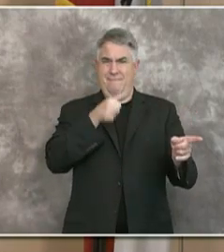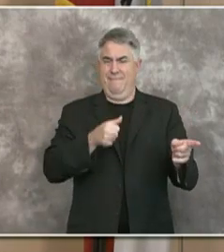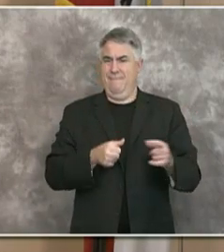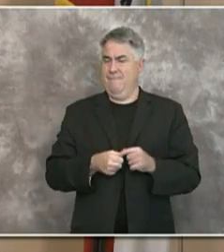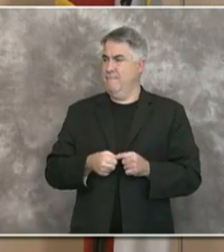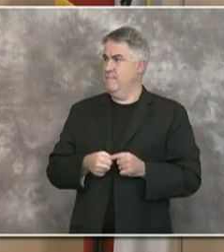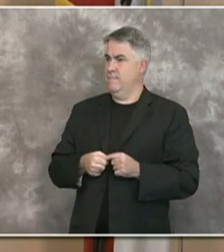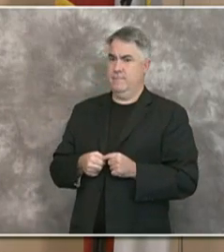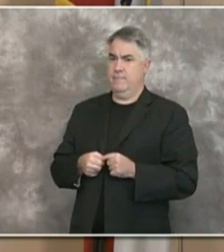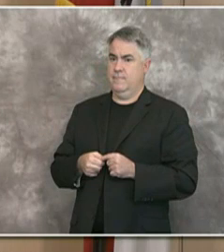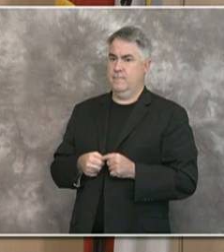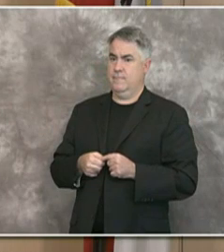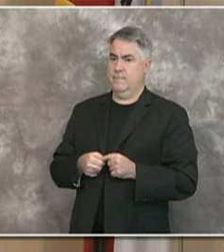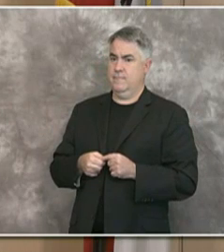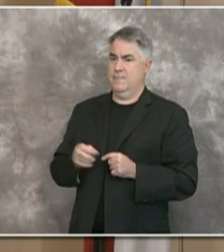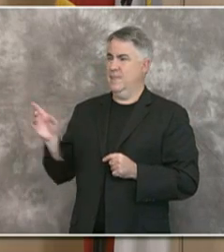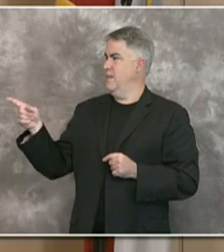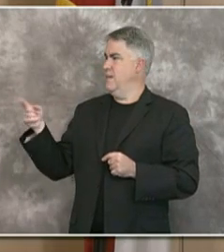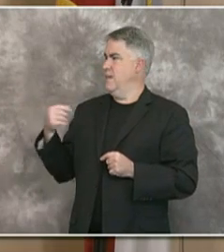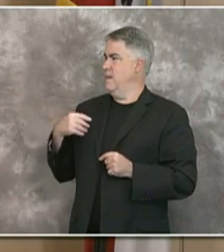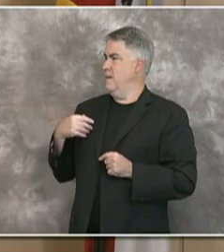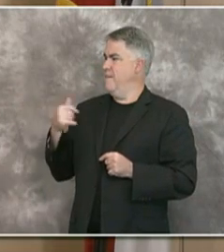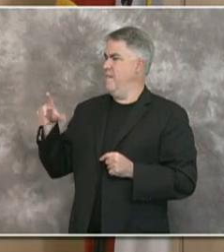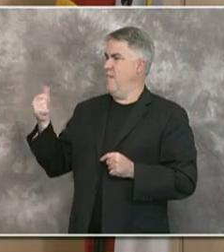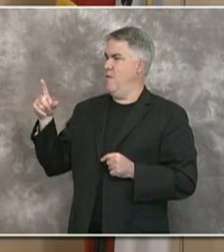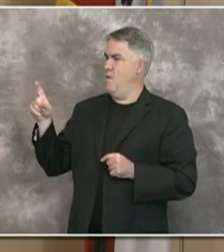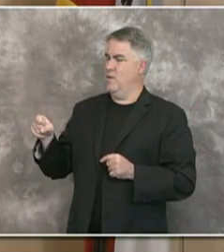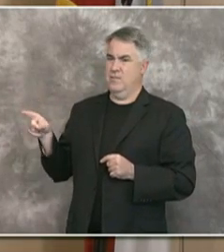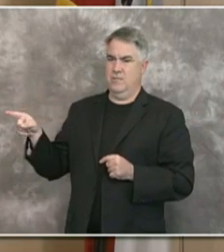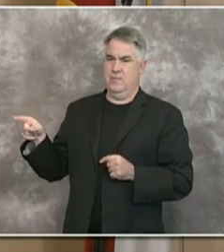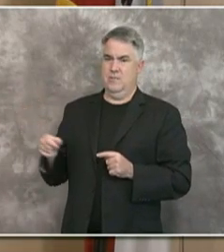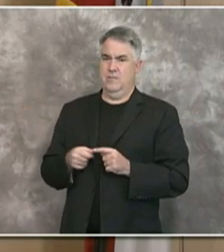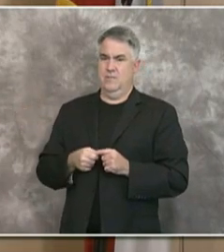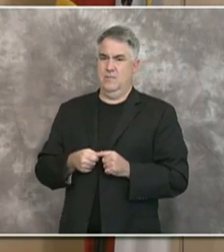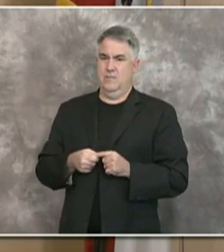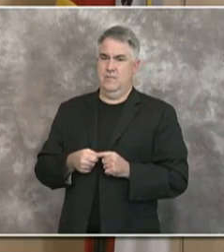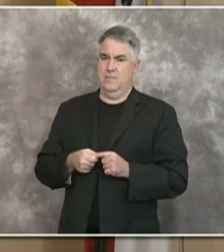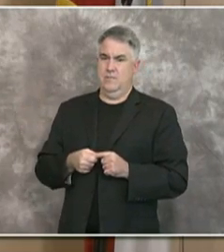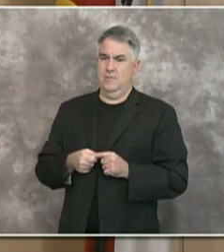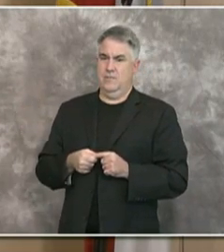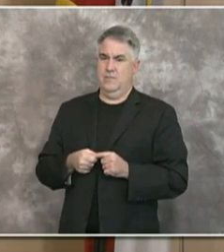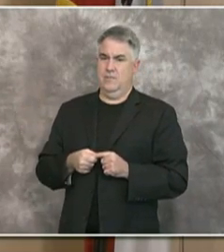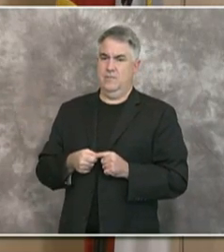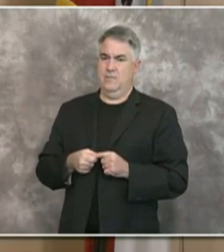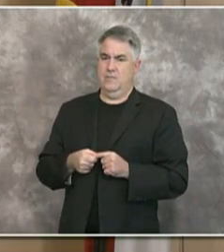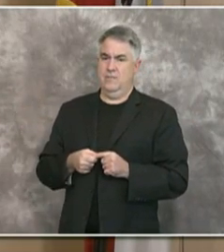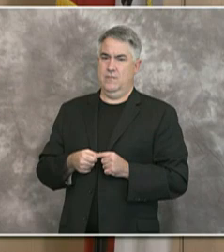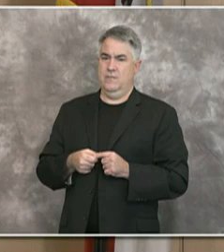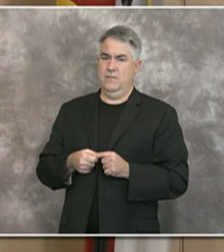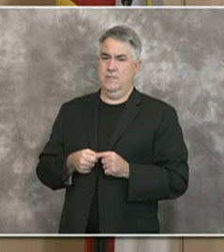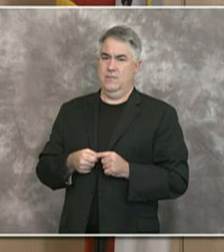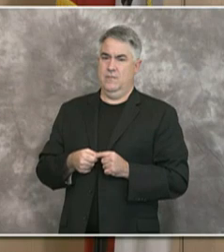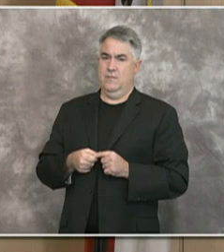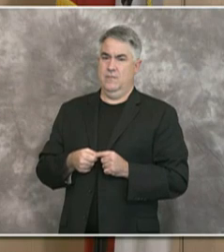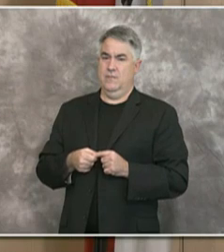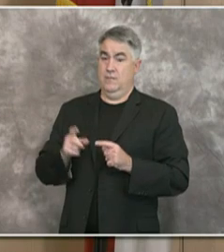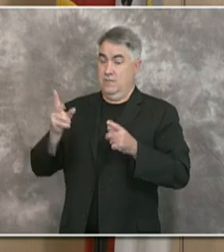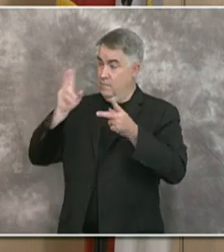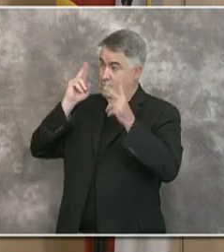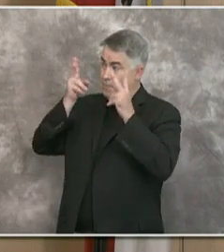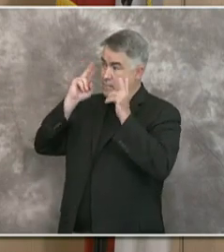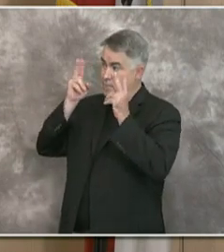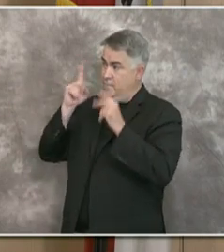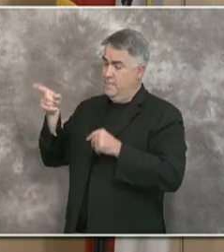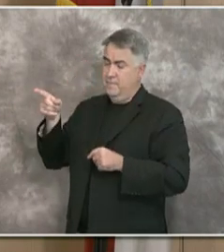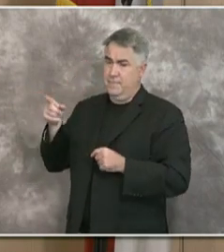one more quick question related to salons? Just looking for clarification about salon openings. Are they clear to open immediately